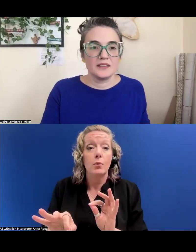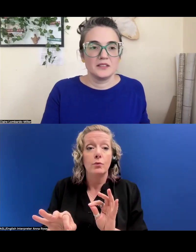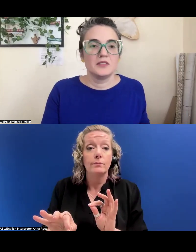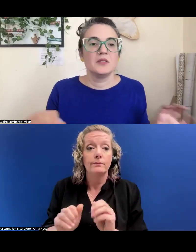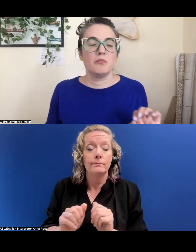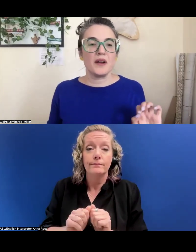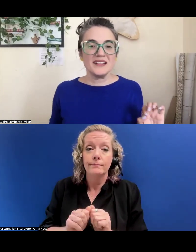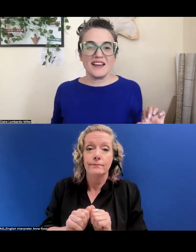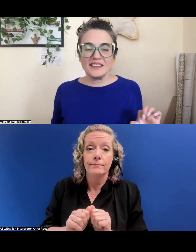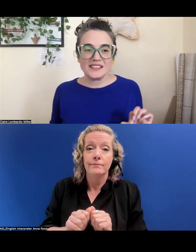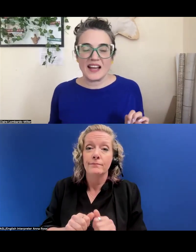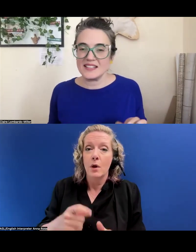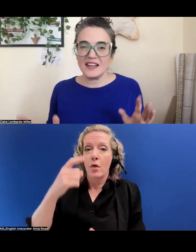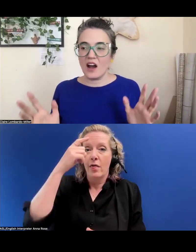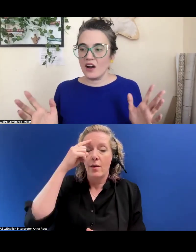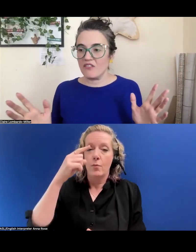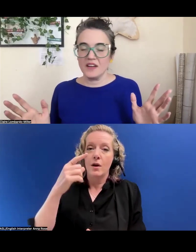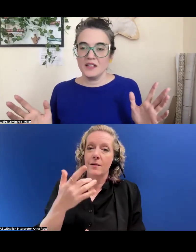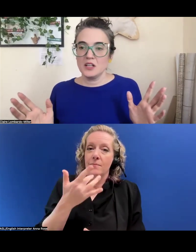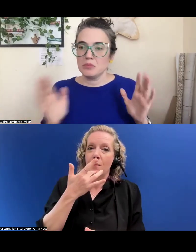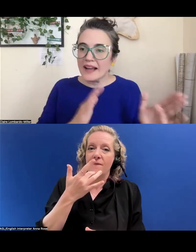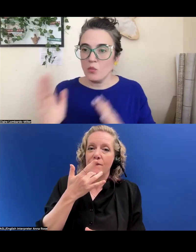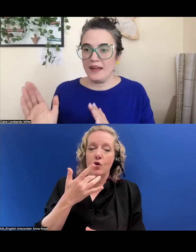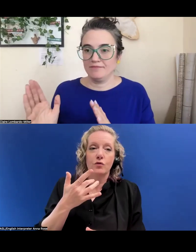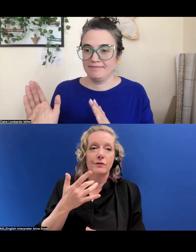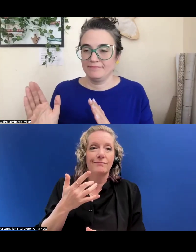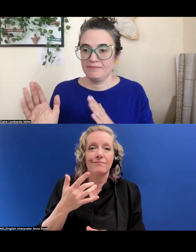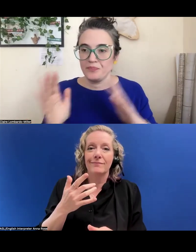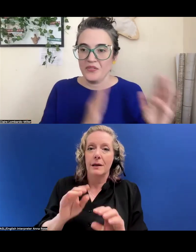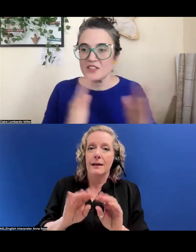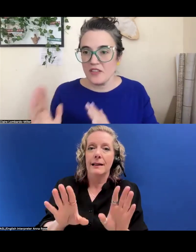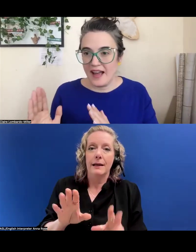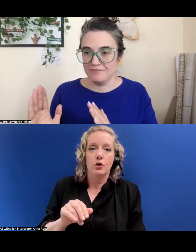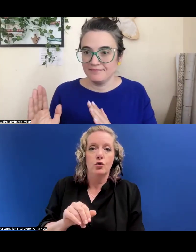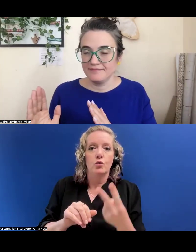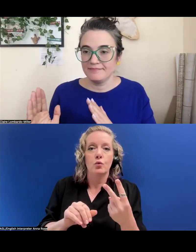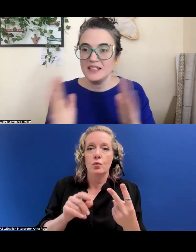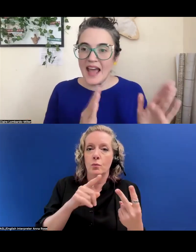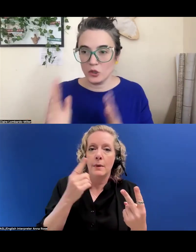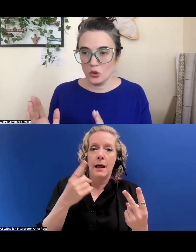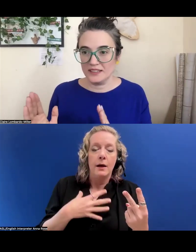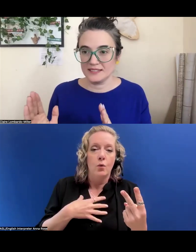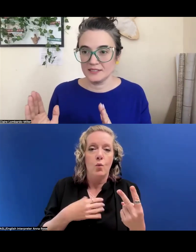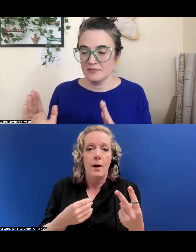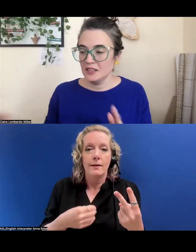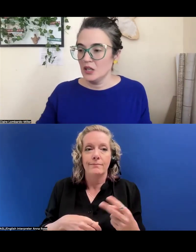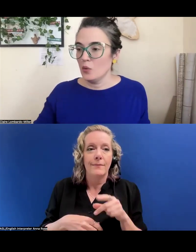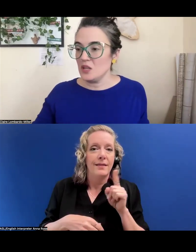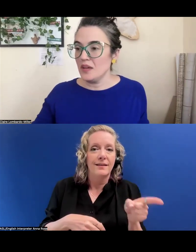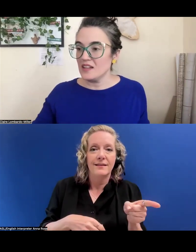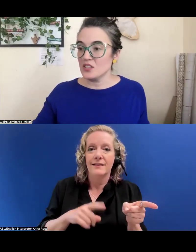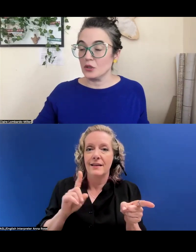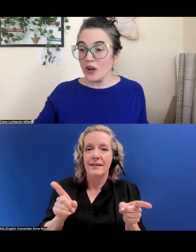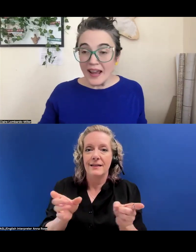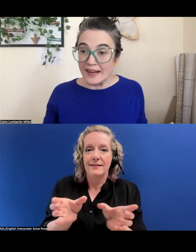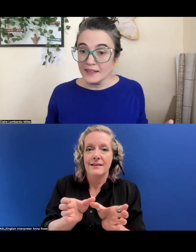back. Brains like this idea of black and white, this or that, categories. When you